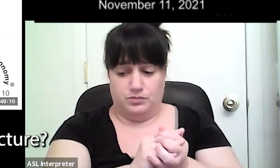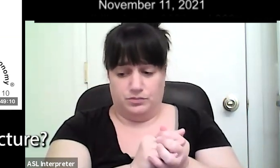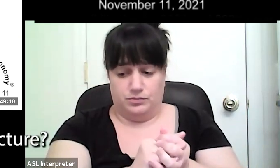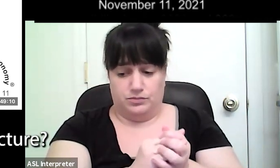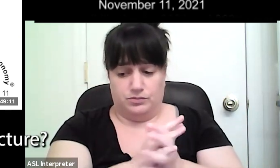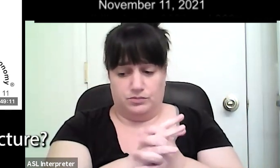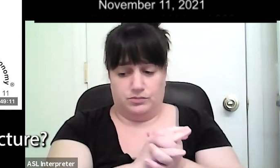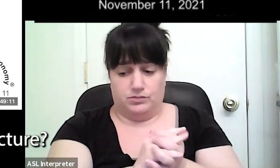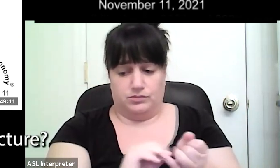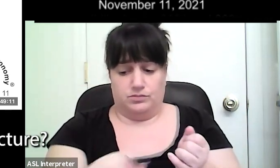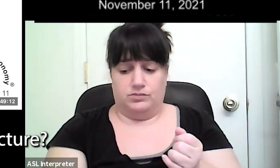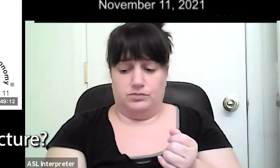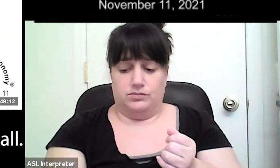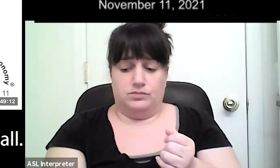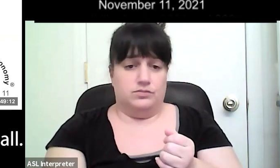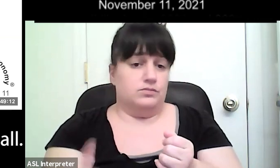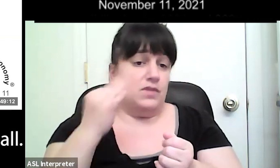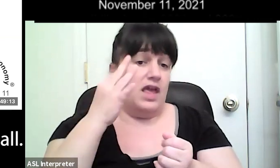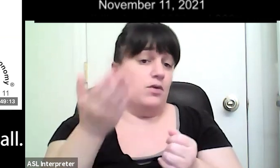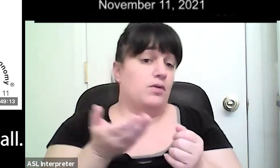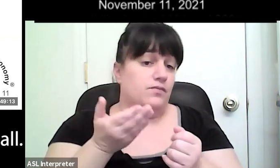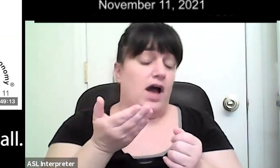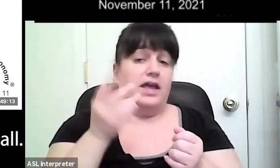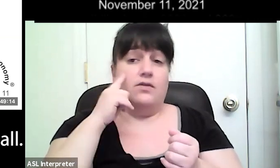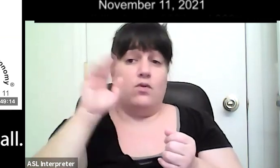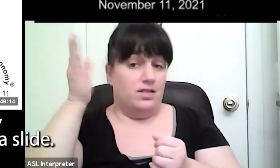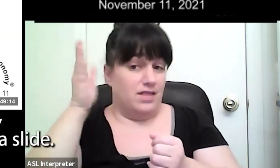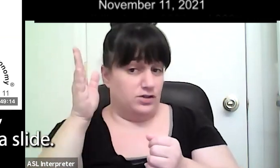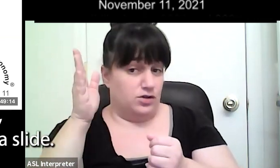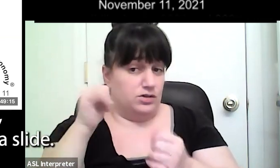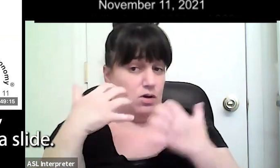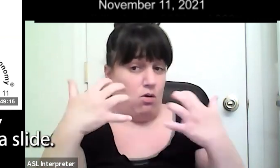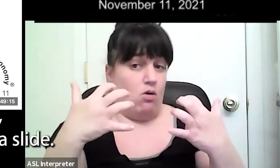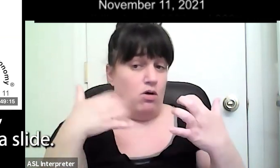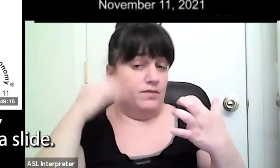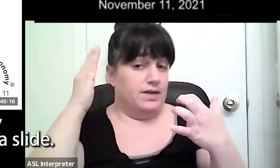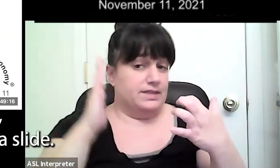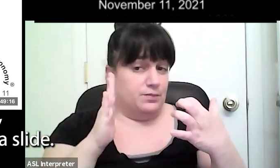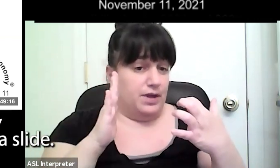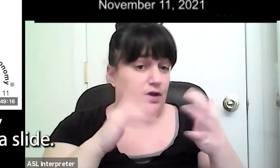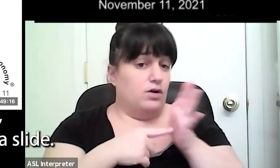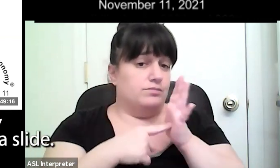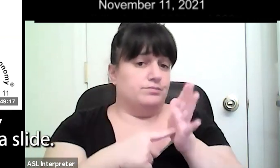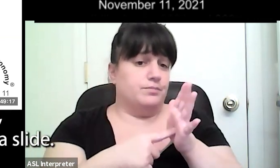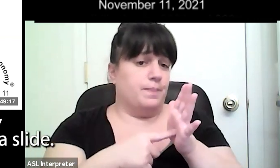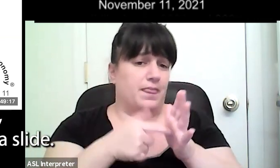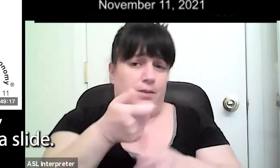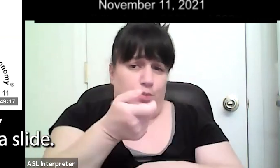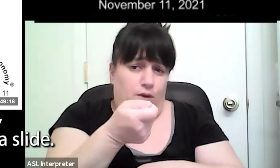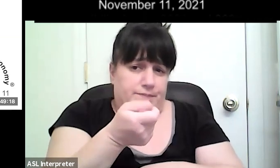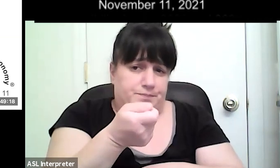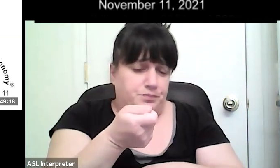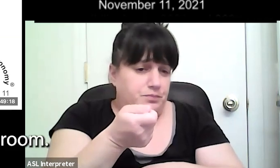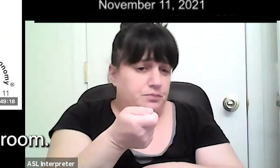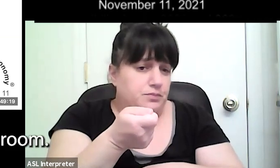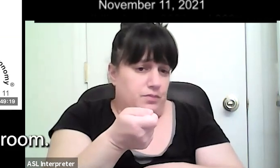Or how about you've been invited to give a lecture? This is a picture of a lecture hall. There's a speaker pointing probably a laser pointer toward a